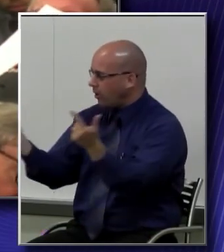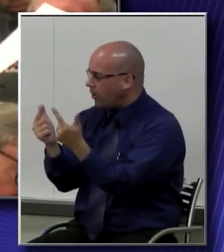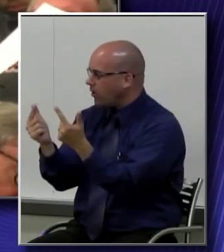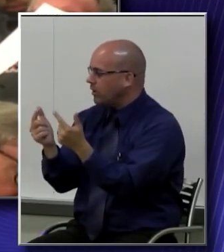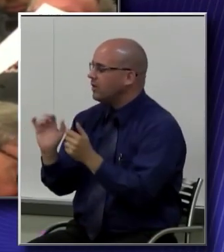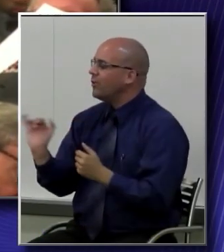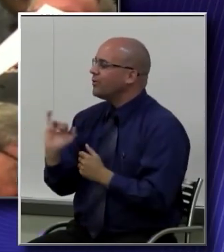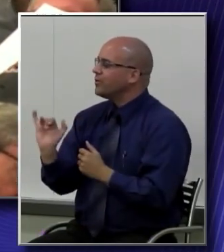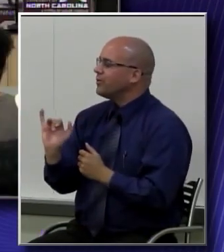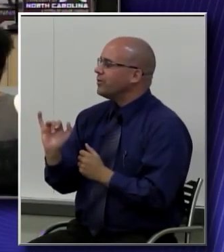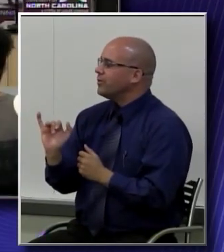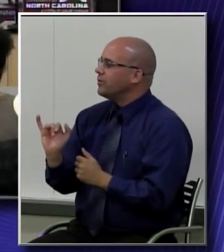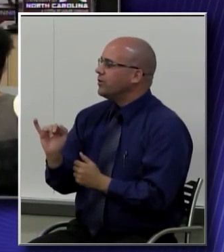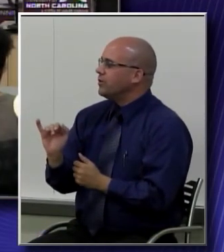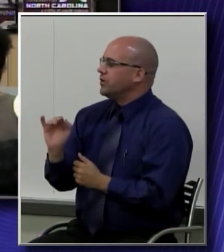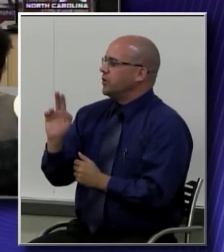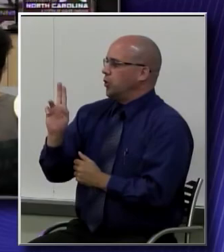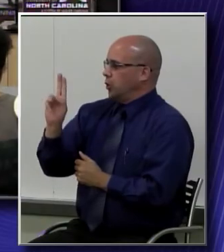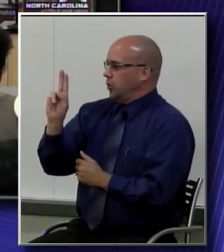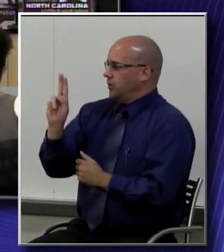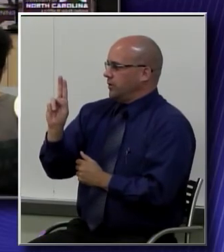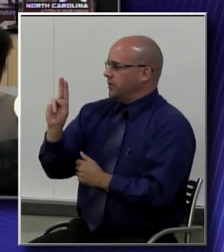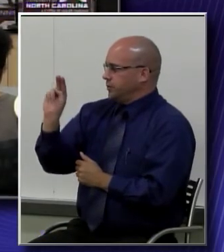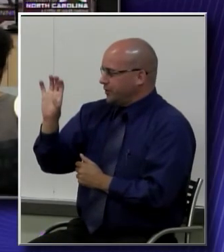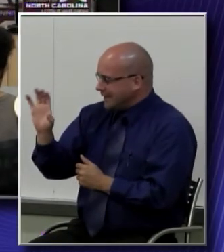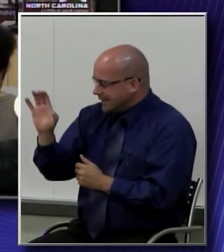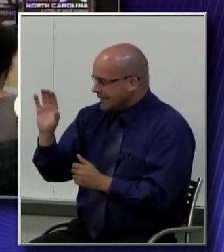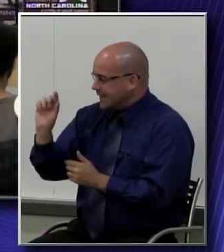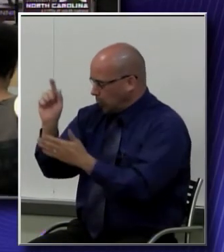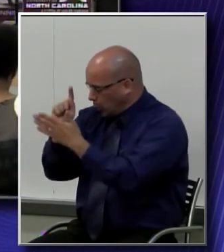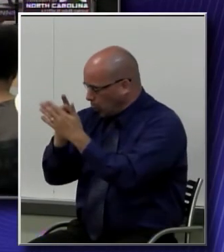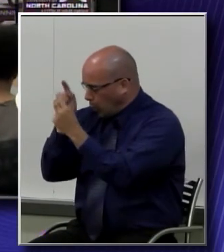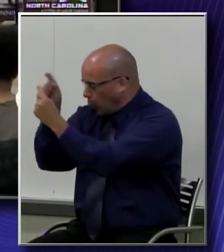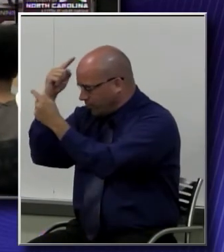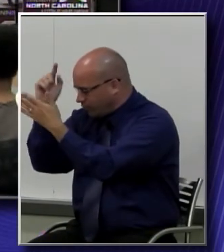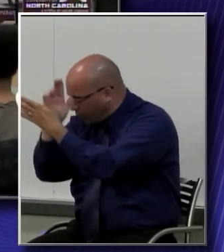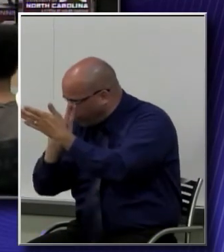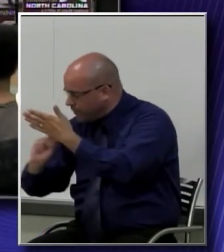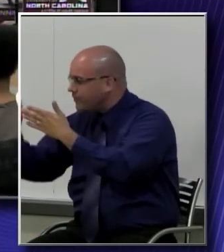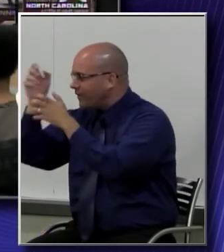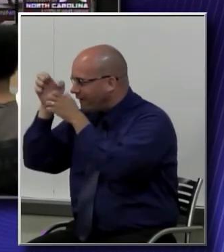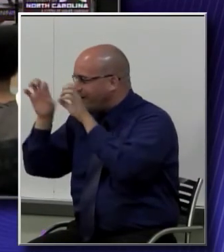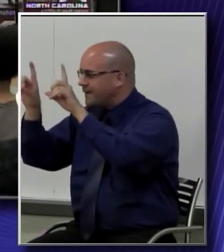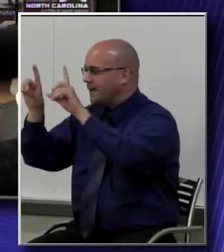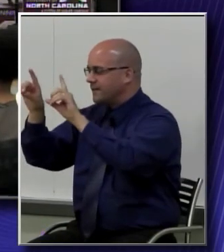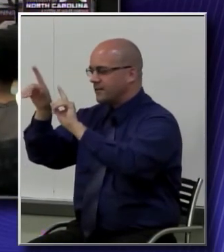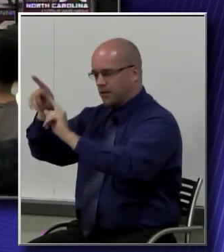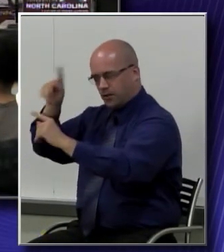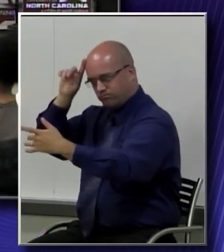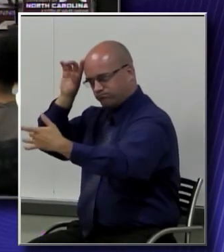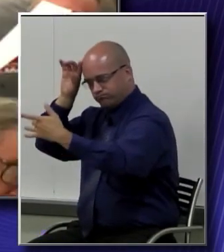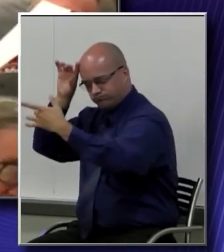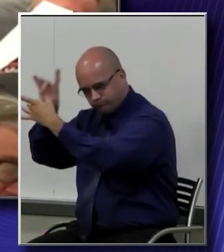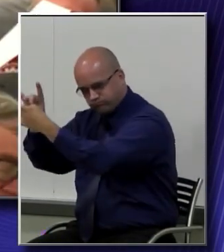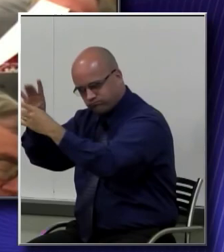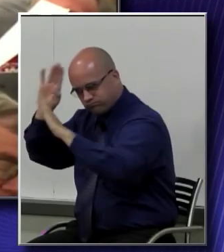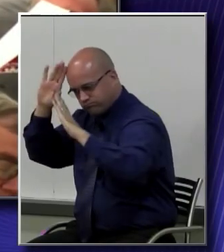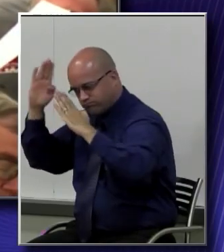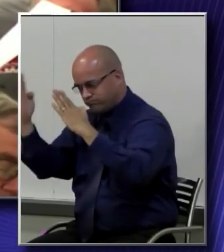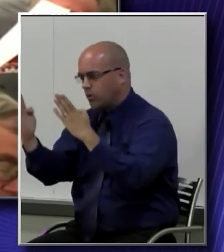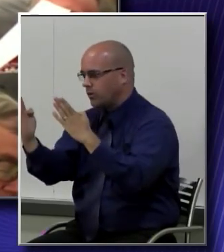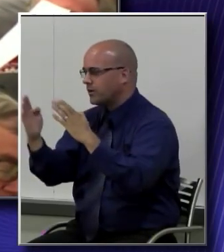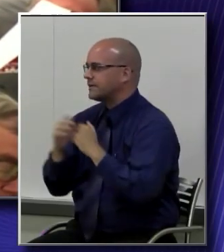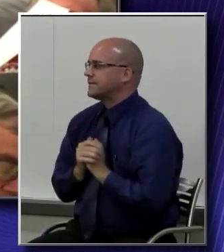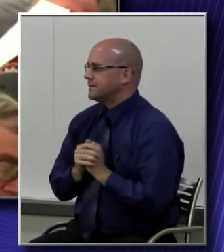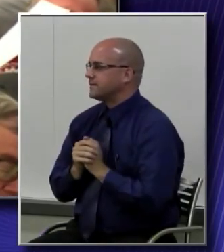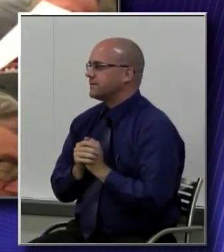broad goals of a university education. Like many across the state, I am